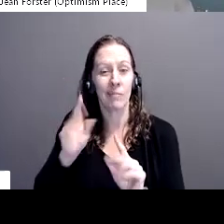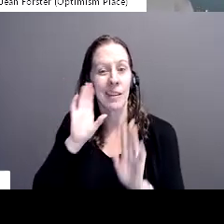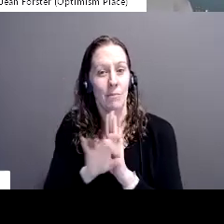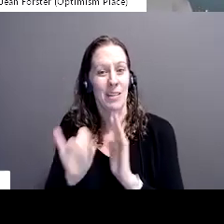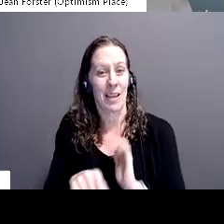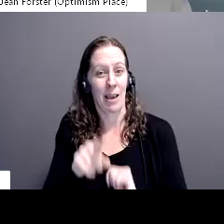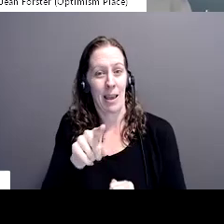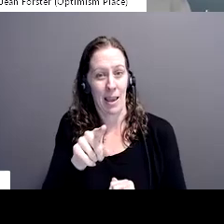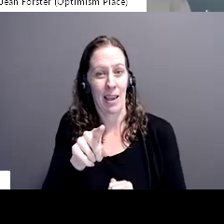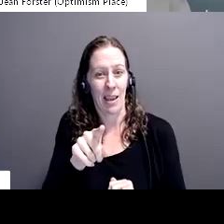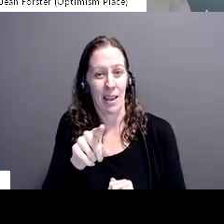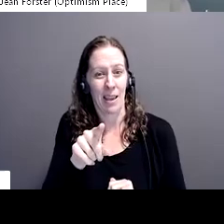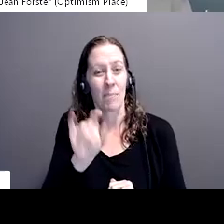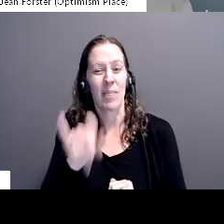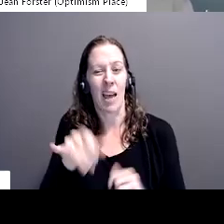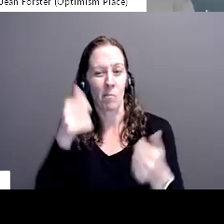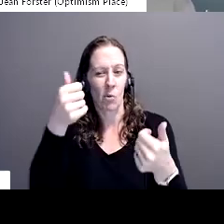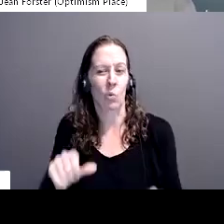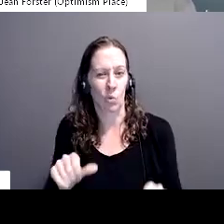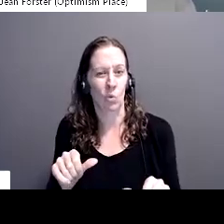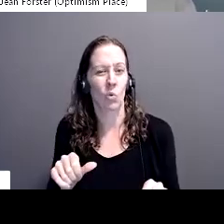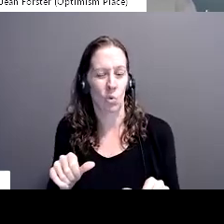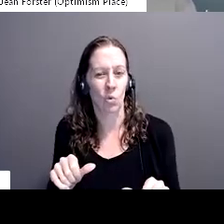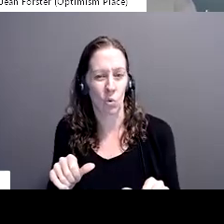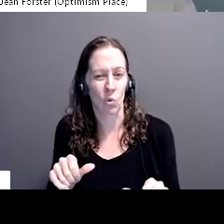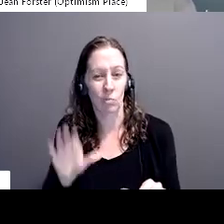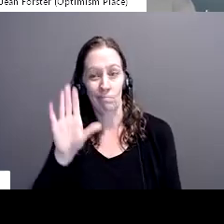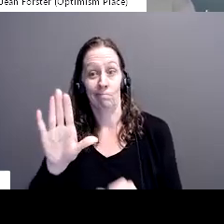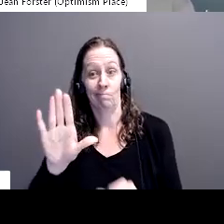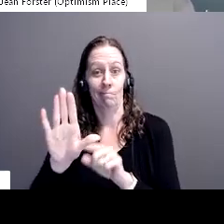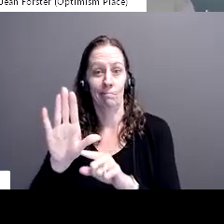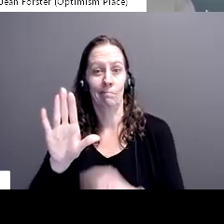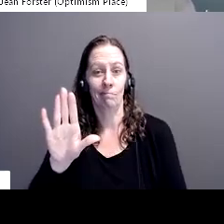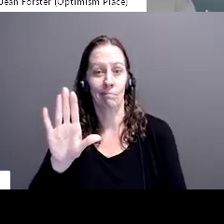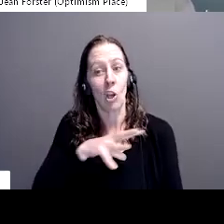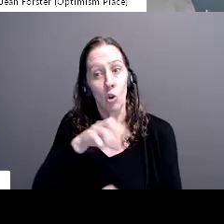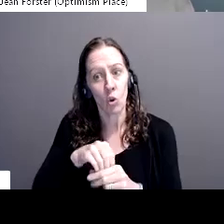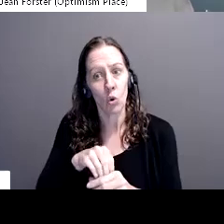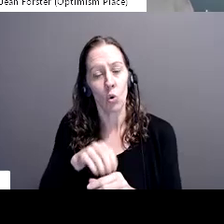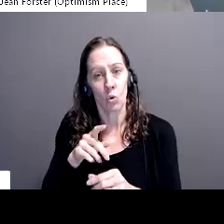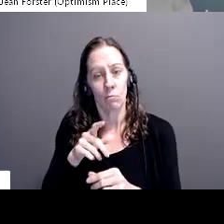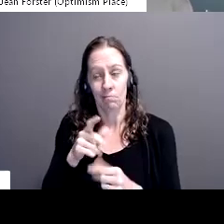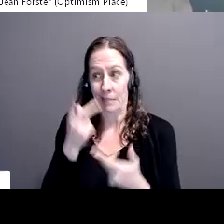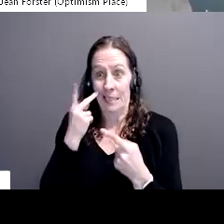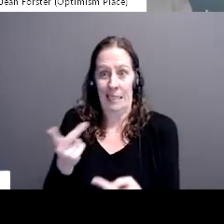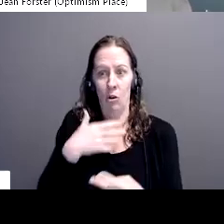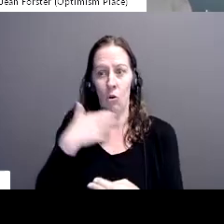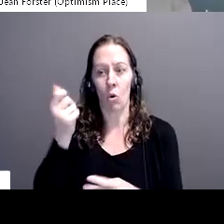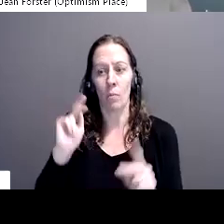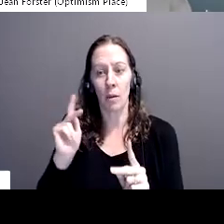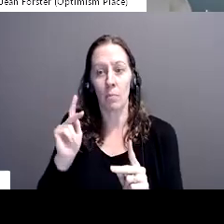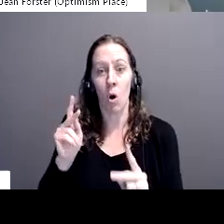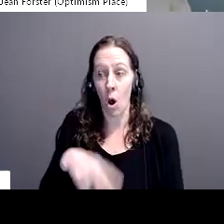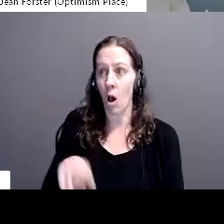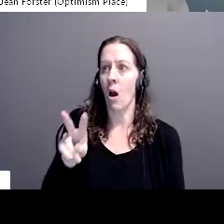one. This is one of the posters that included older people on it so that people could identify